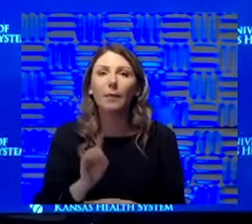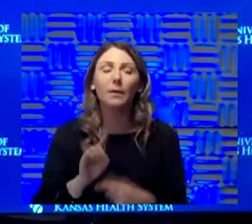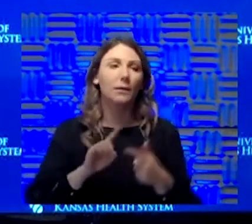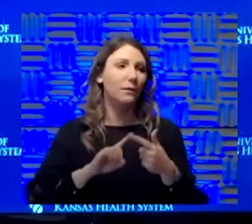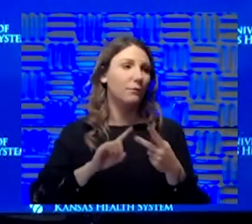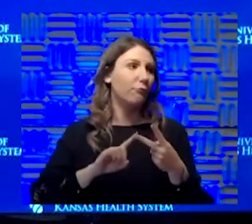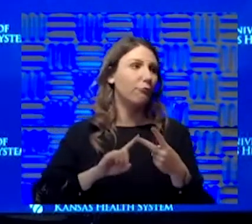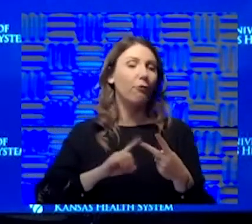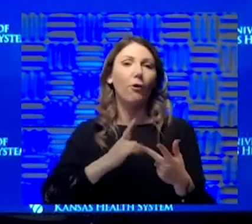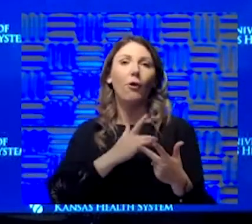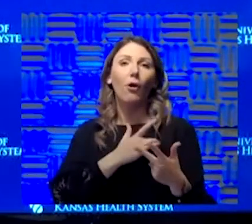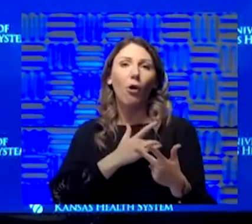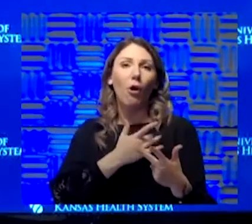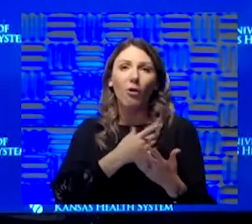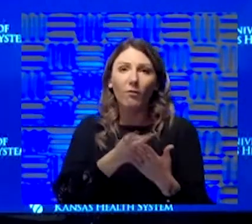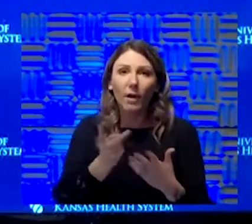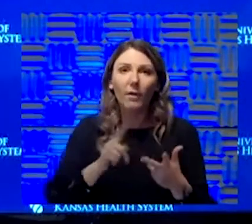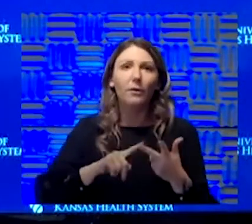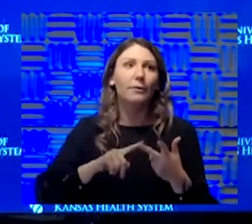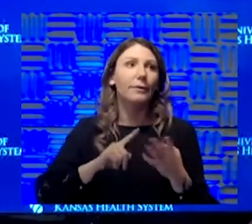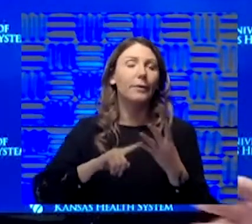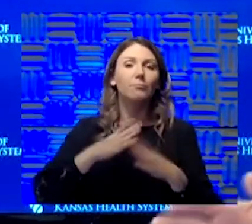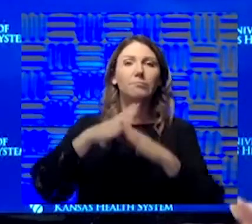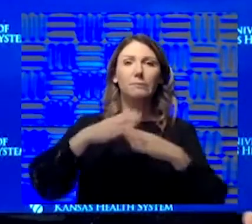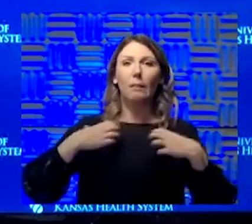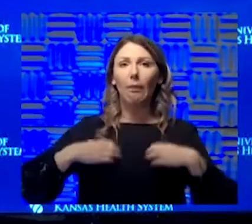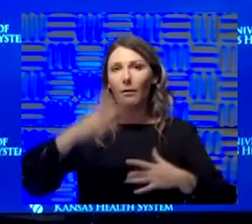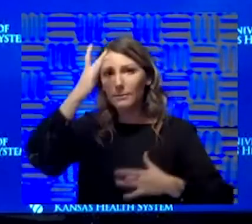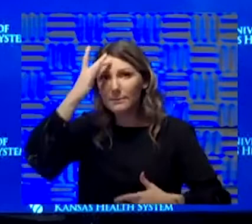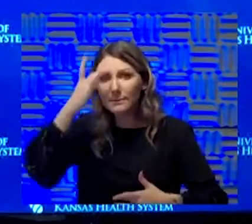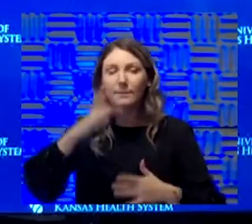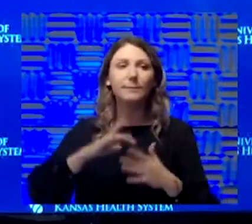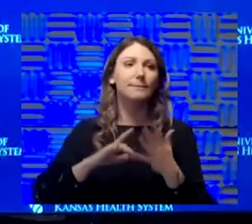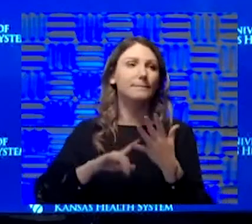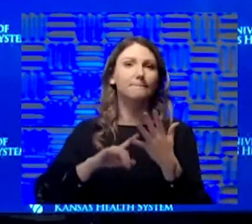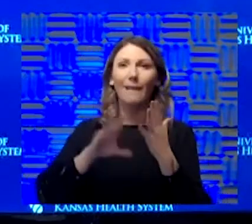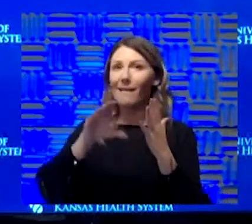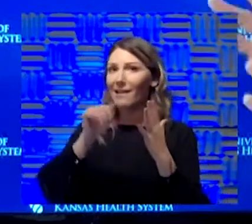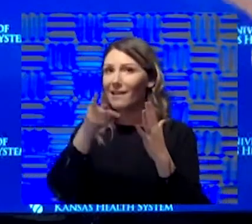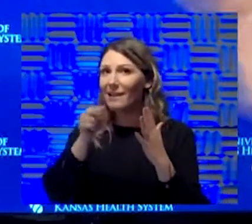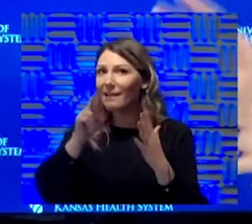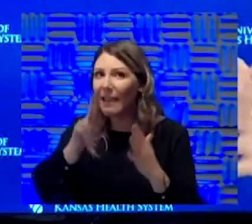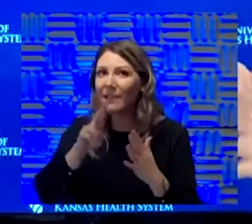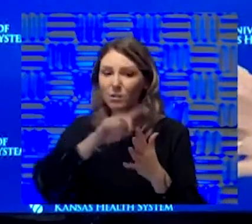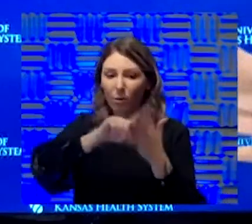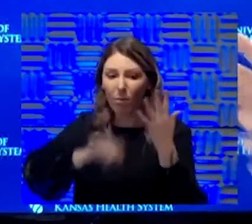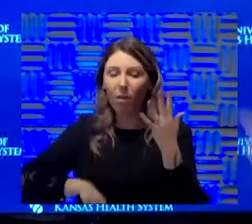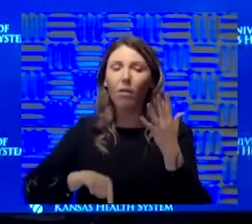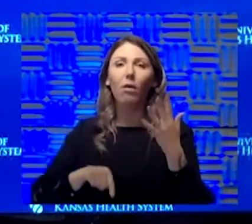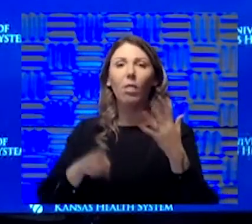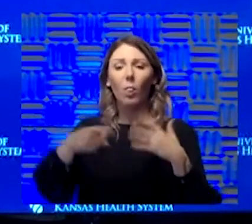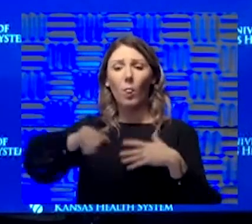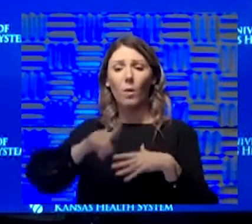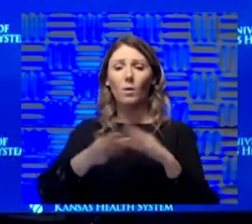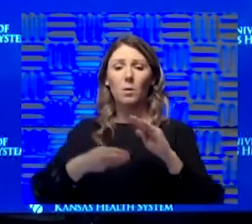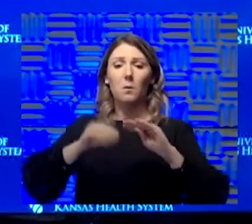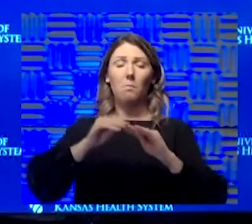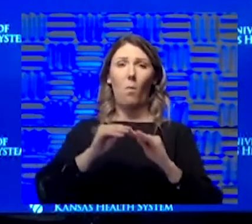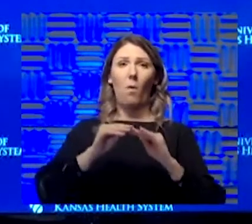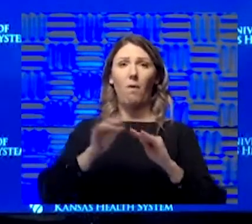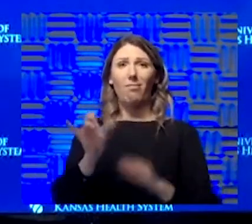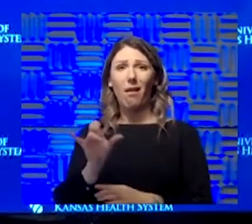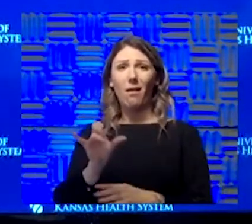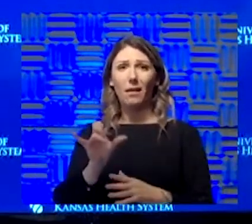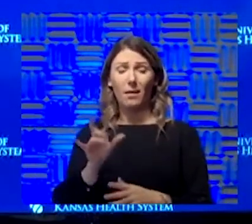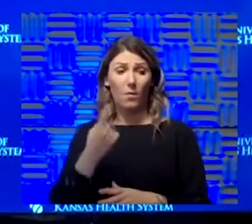and obstructive lung disease and emphysema and asthma, cancer, et cetera. Even those things make it more likely. We have young people, and we've had some